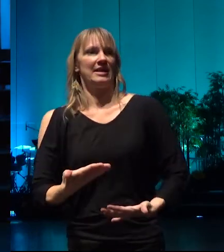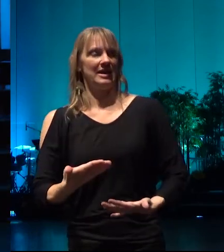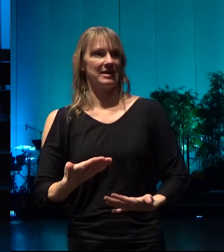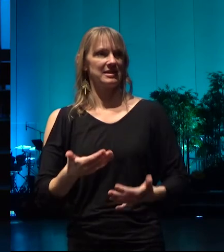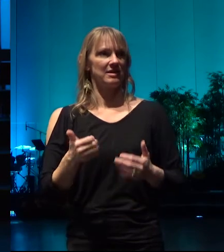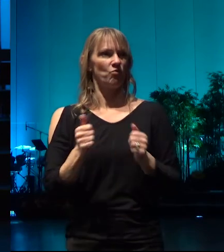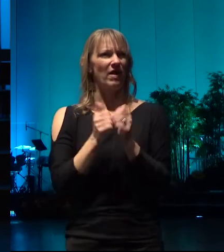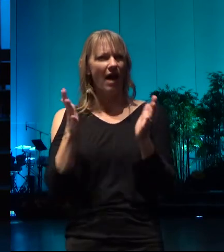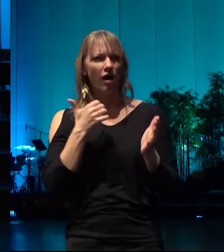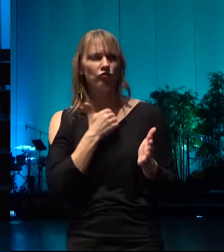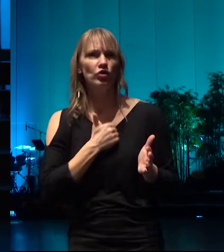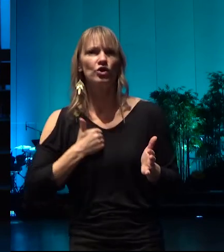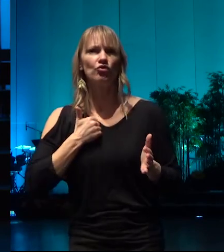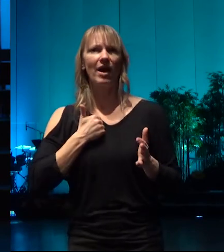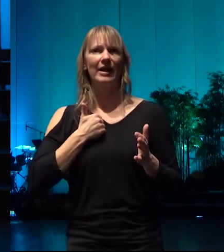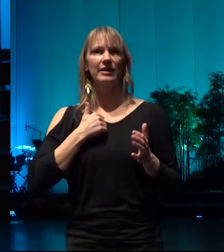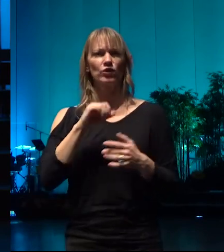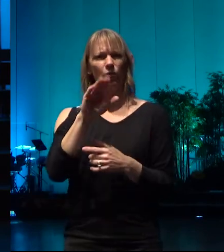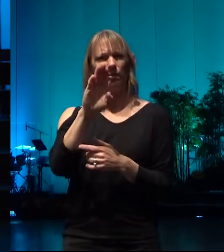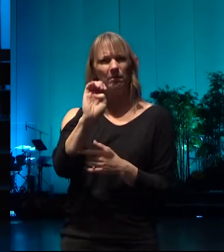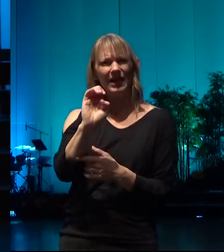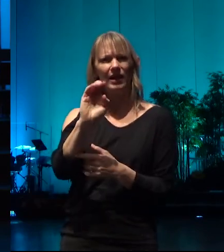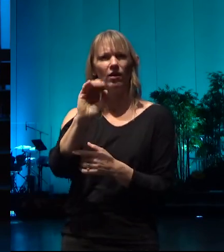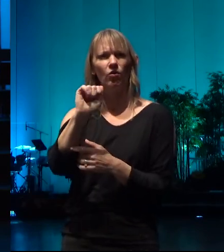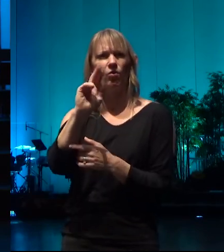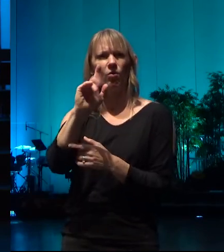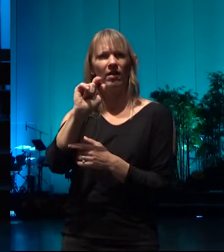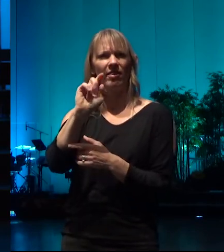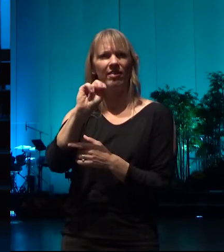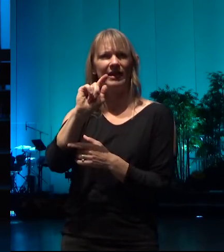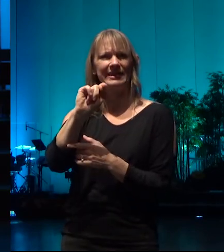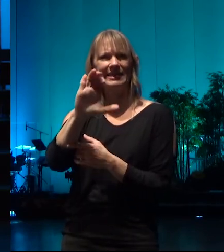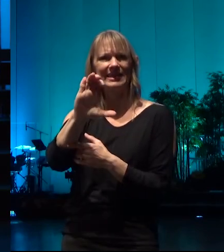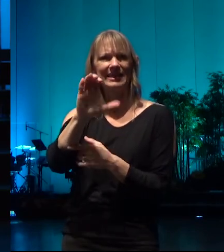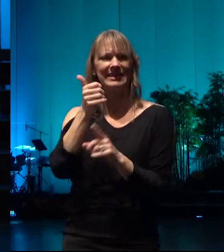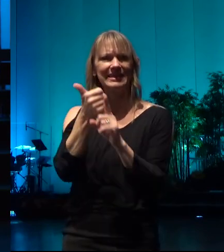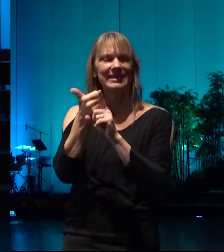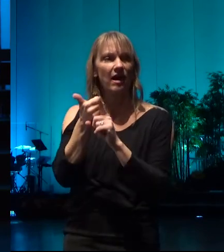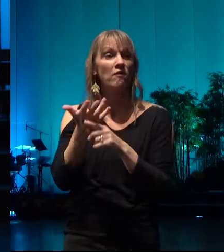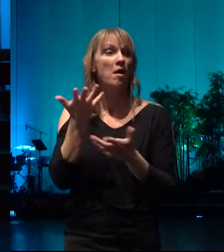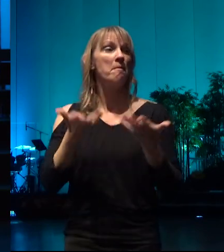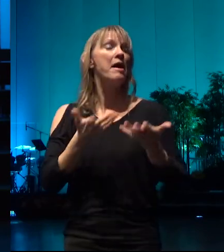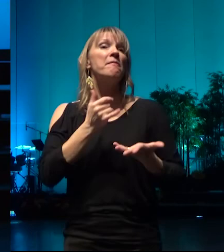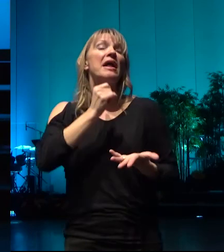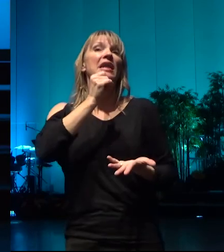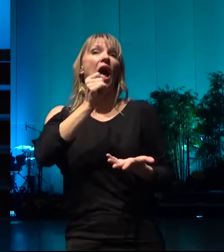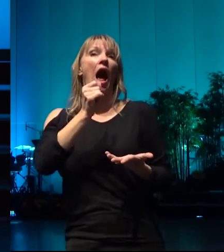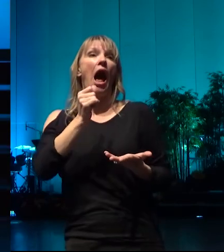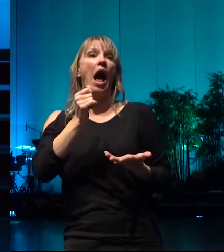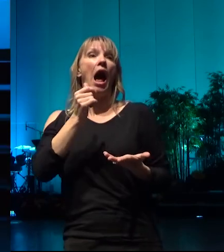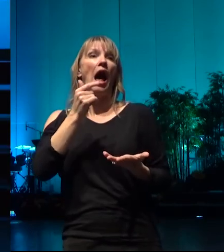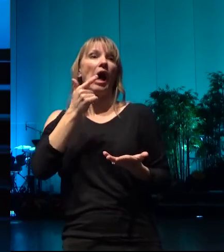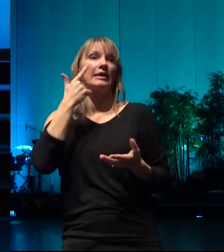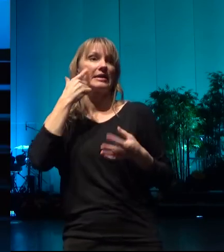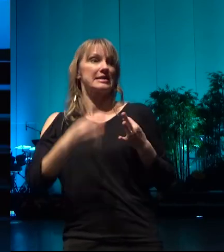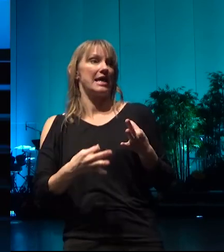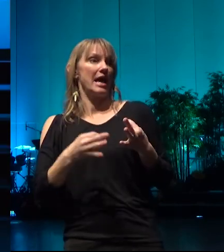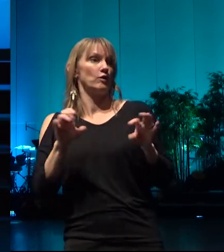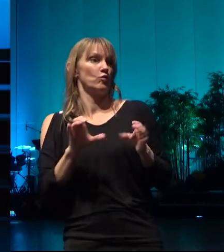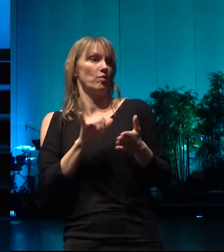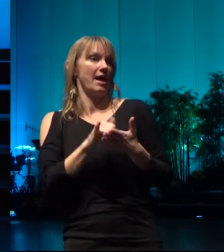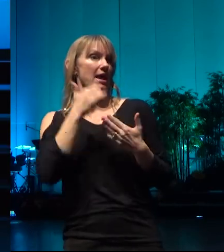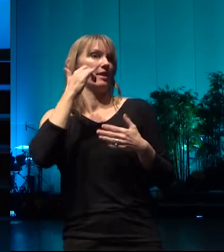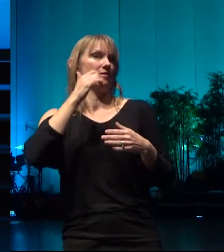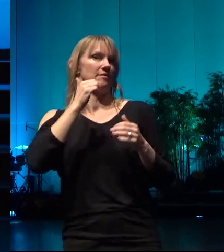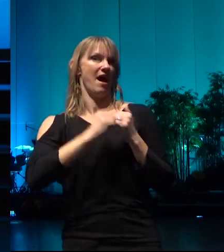willingness to be our authentic self. Now, it may not be that at first we choose to do that